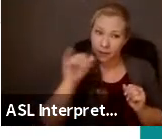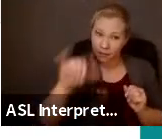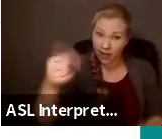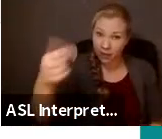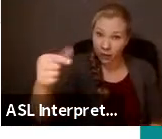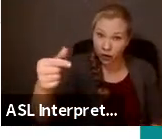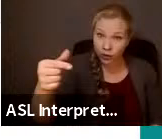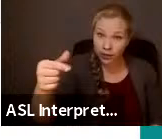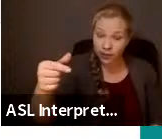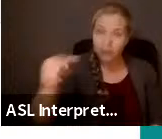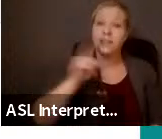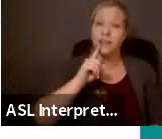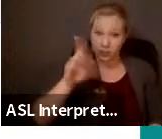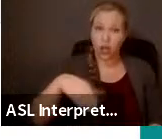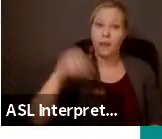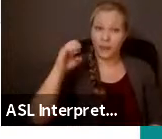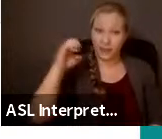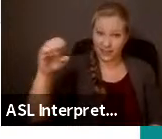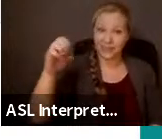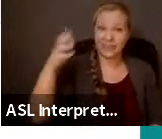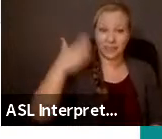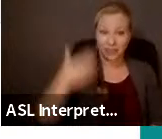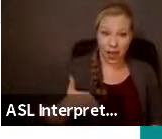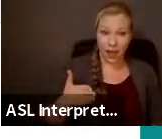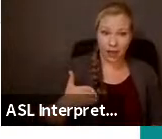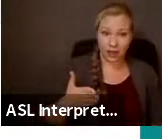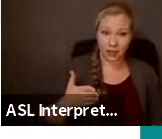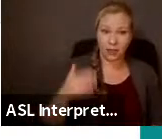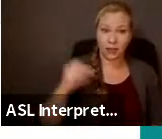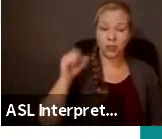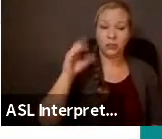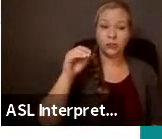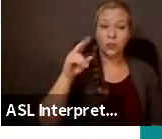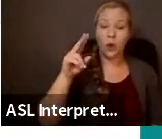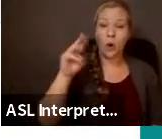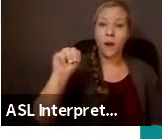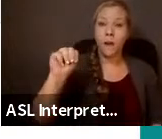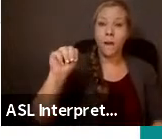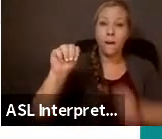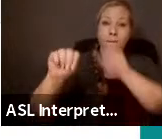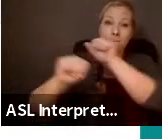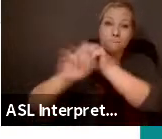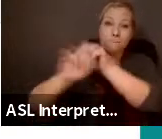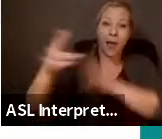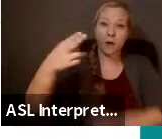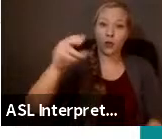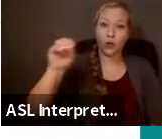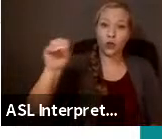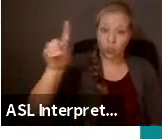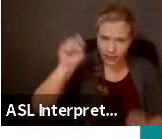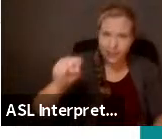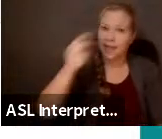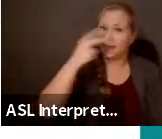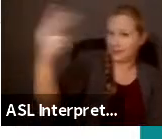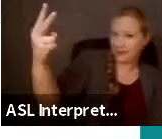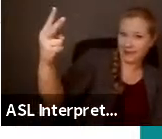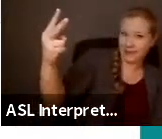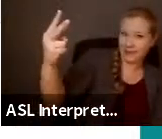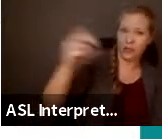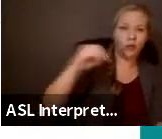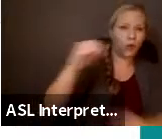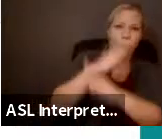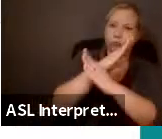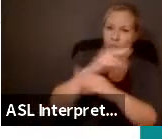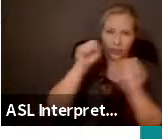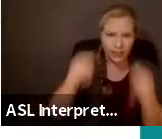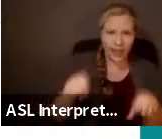side of the bridge, is that correct? So their views from Mount Hood would be unobstructed potentially from this side of the bridge. Is that correct? To be looking That's at the